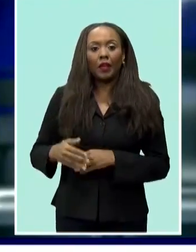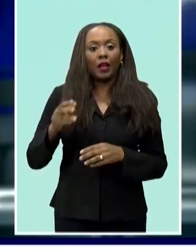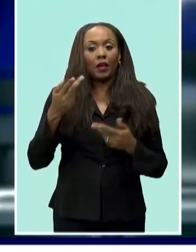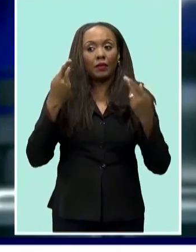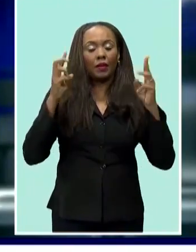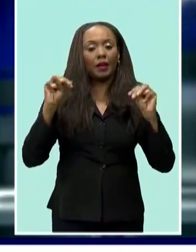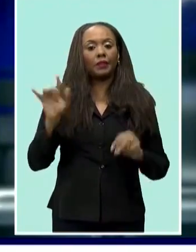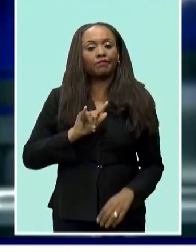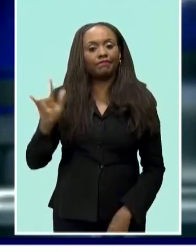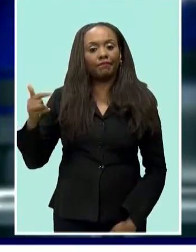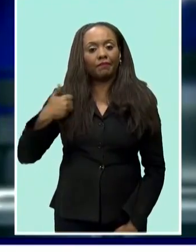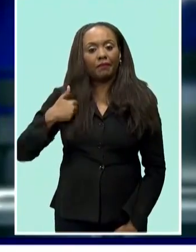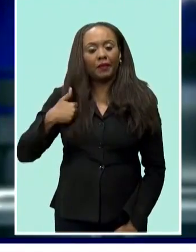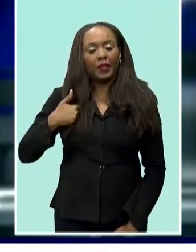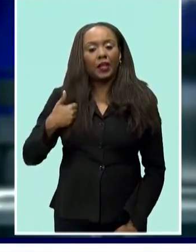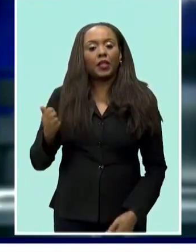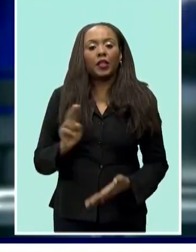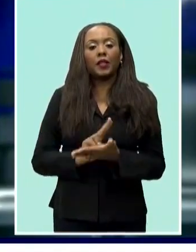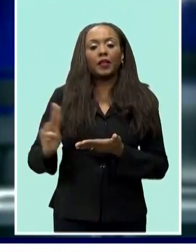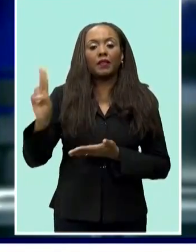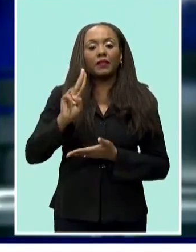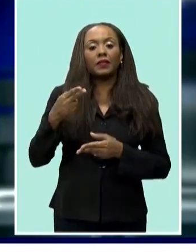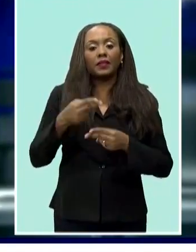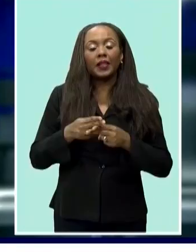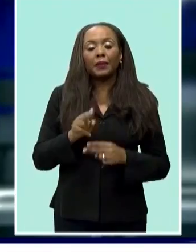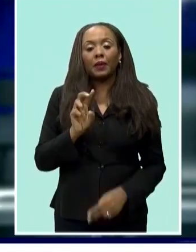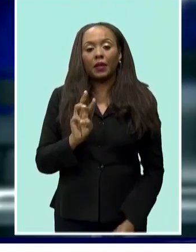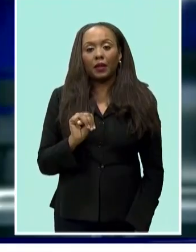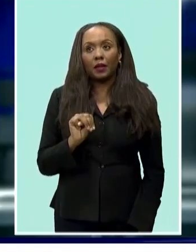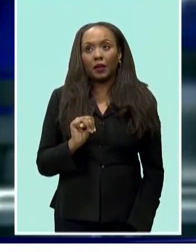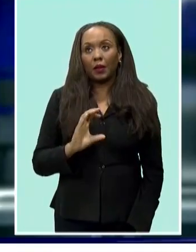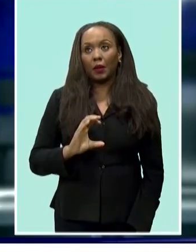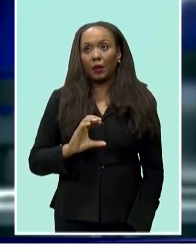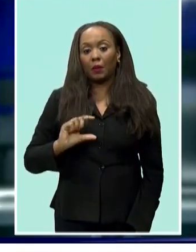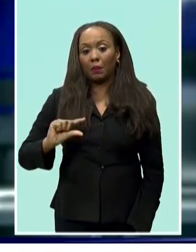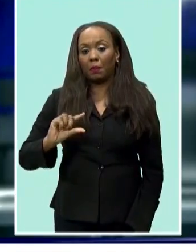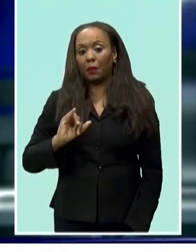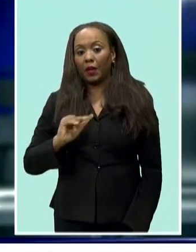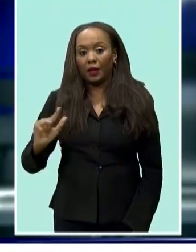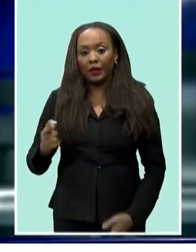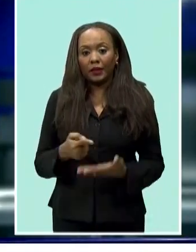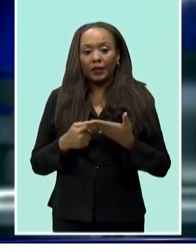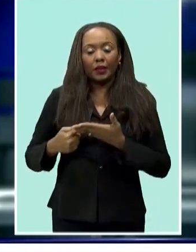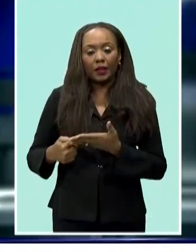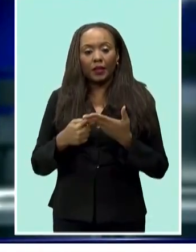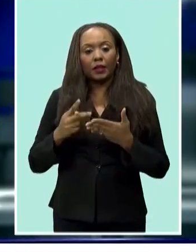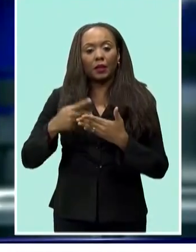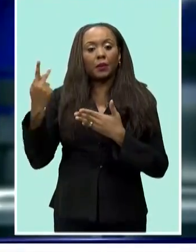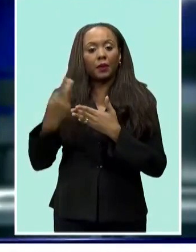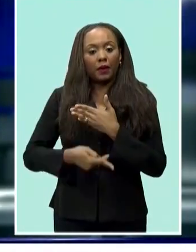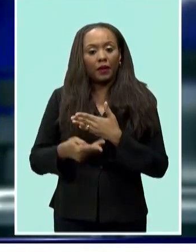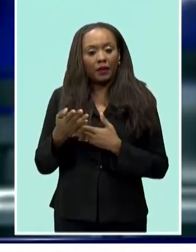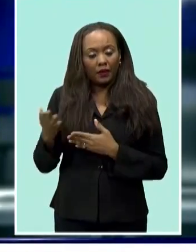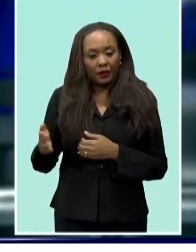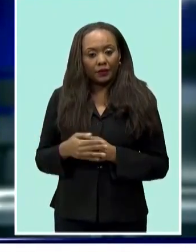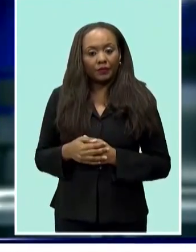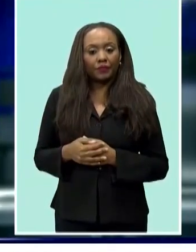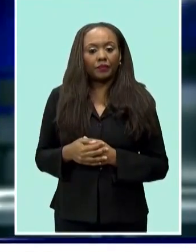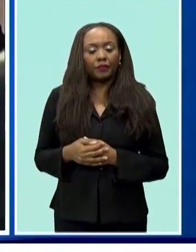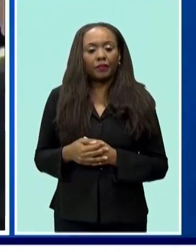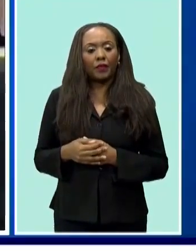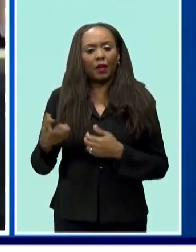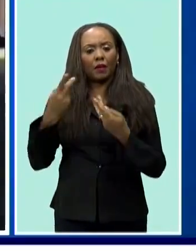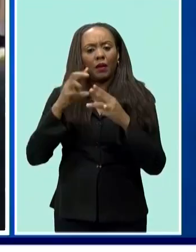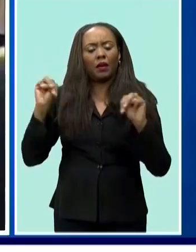the invitation of McGill University to discuss the long-standing program at the Bellairs Research Institute. And while there, she met